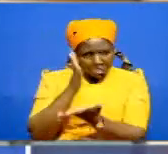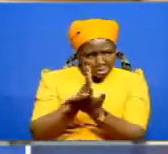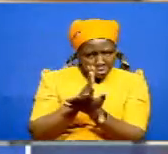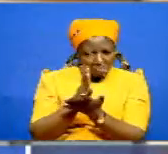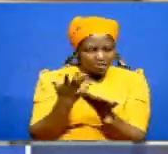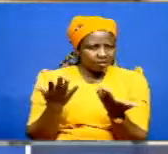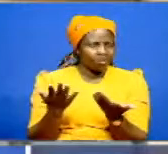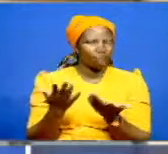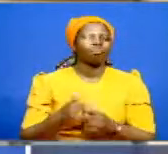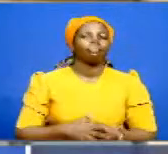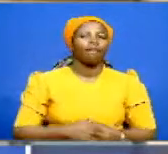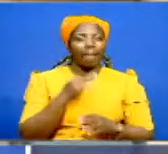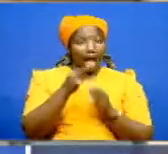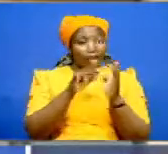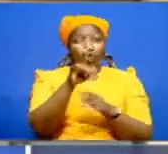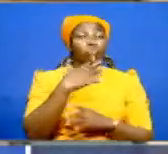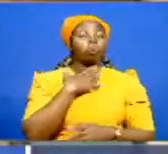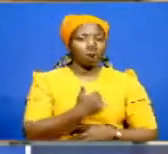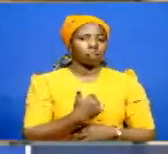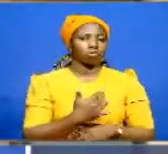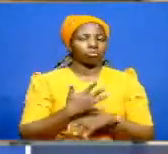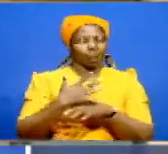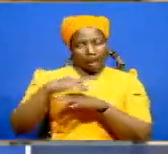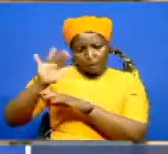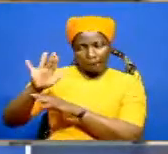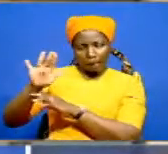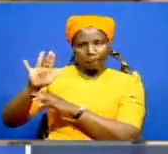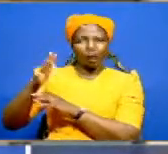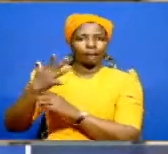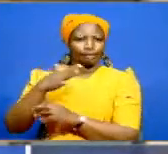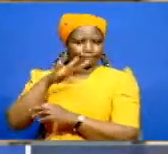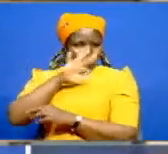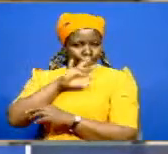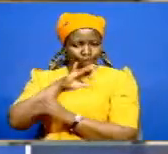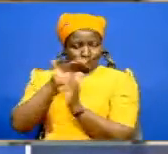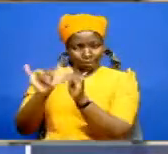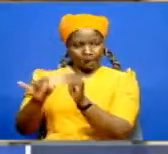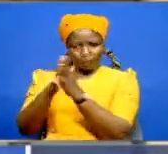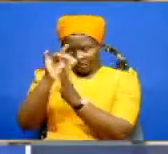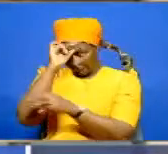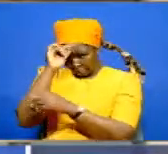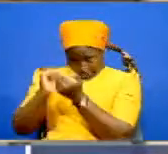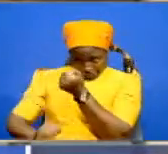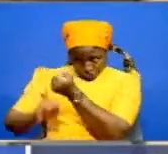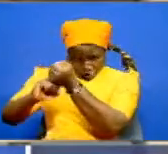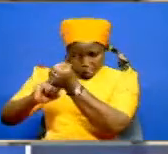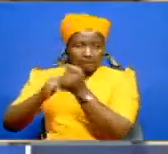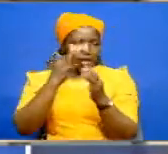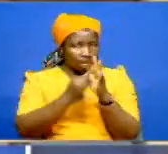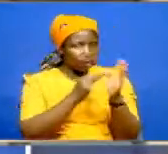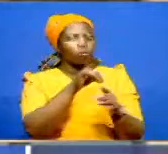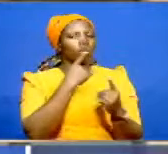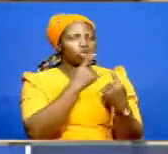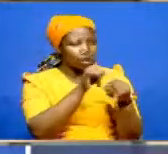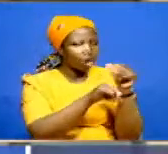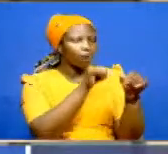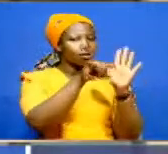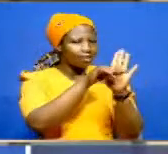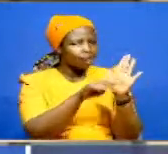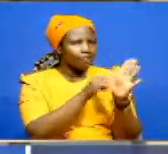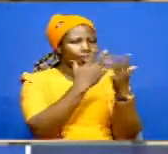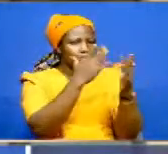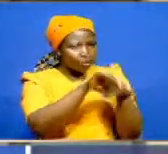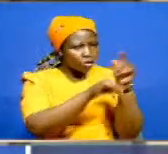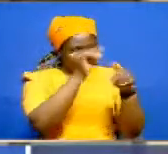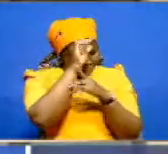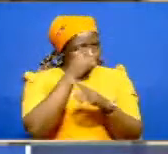Si ni moja? Kama unataka uzuri wake, kae naye. Kama unataja ubaya wake, toka uache wale wengine